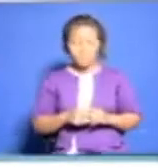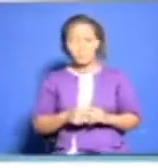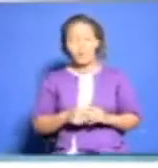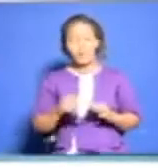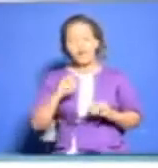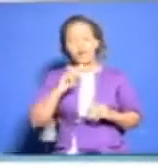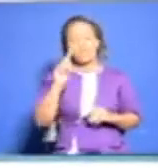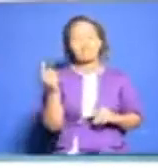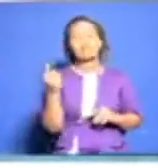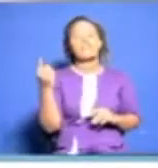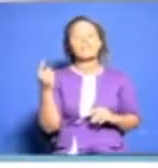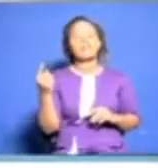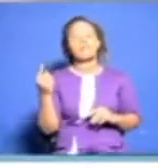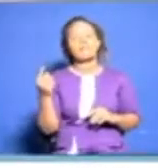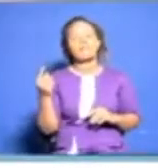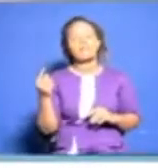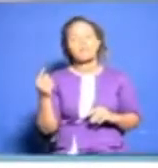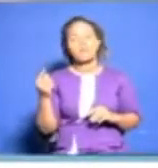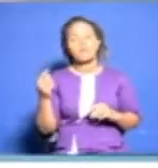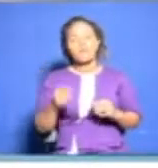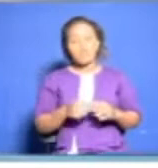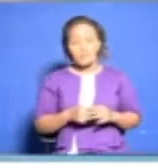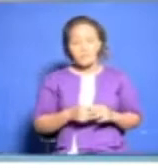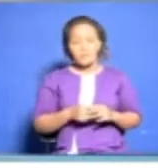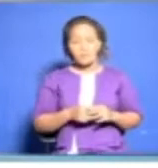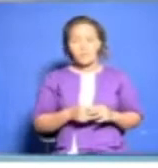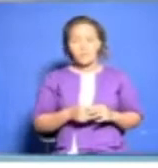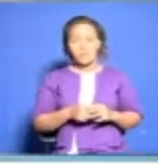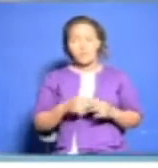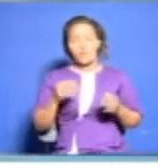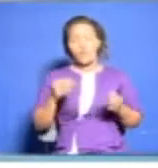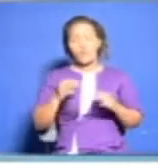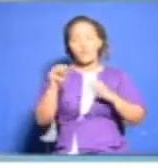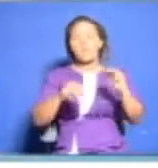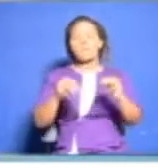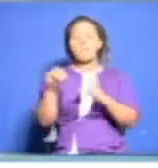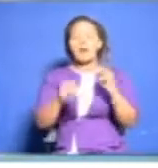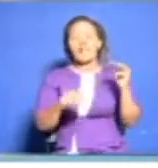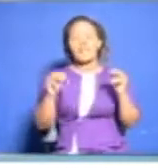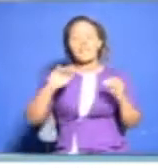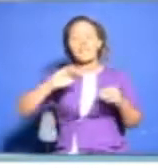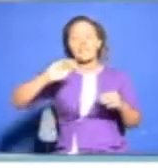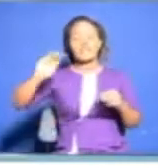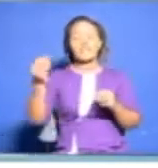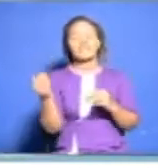First of all, you know, now they manage, a city manages,